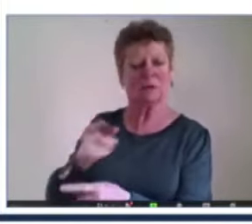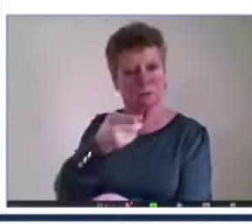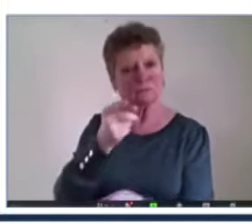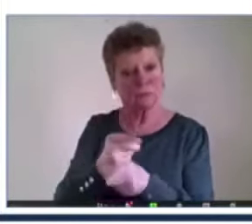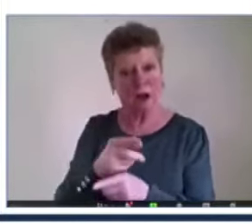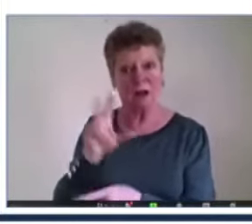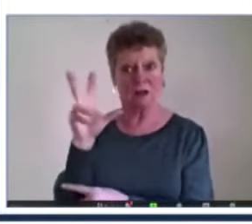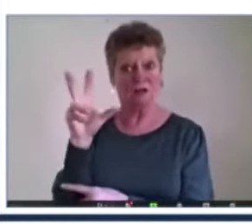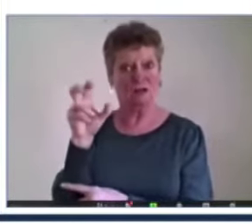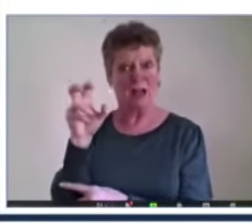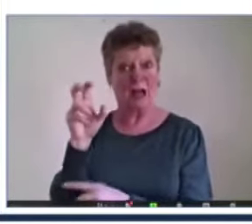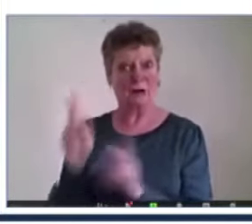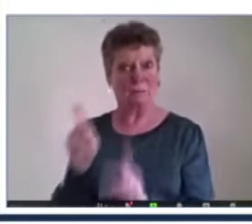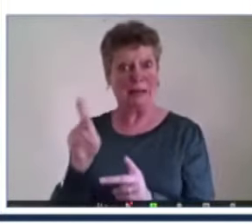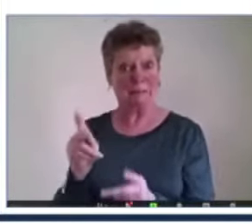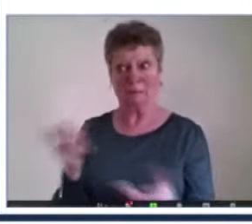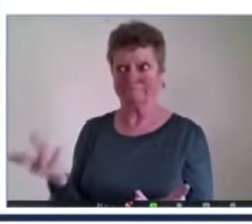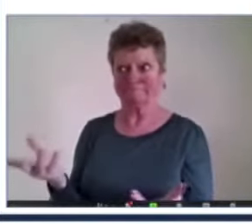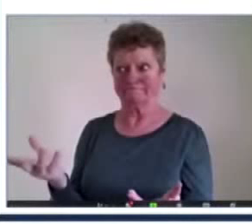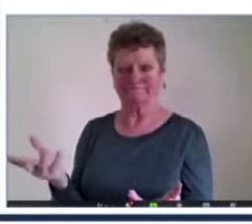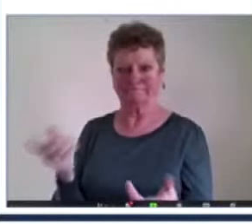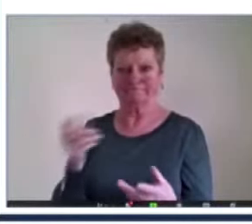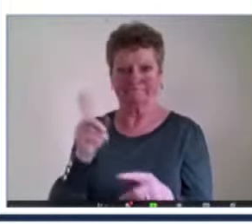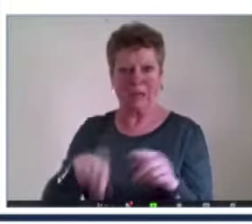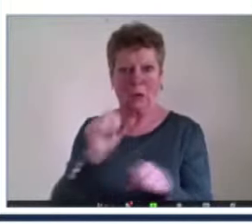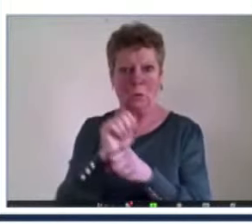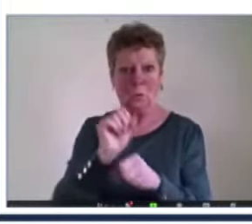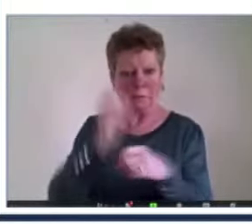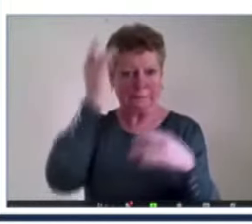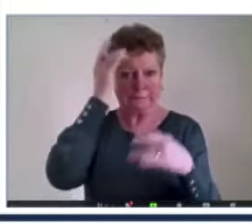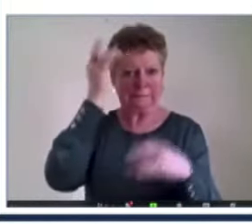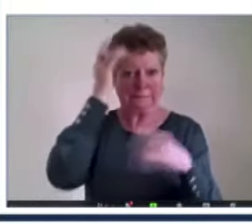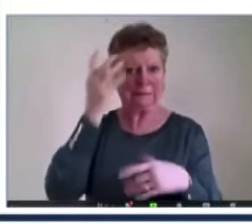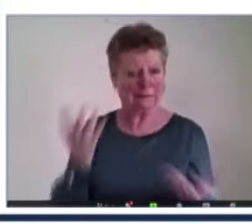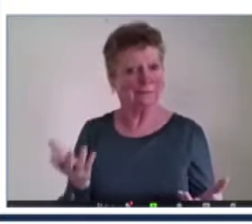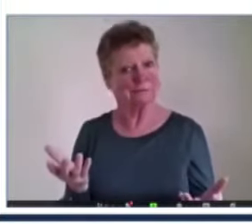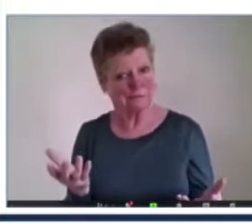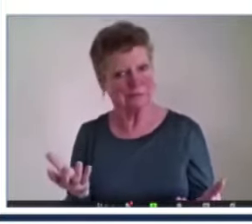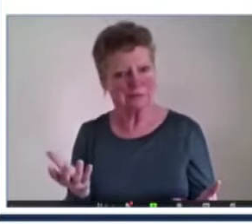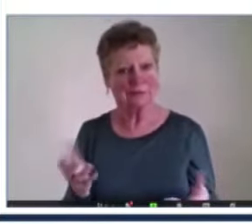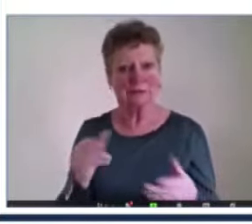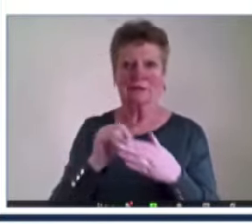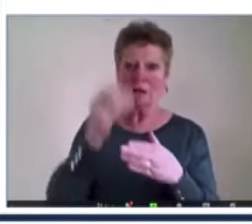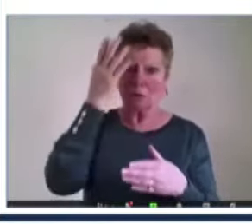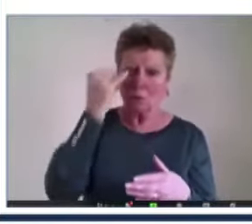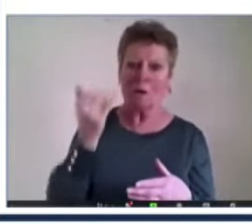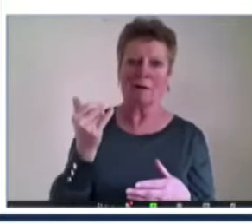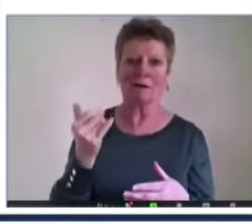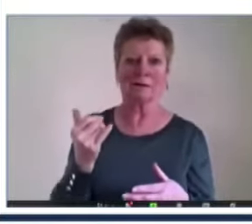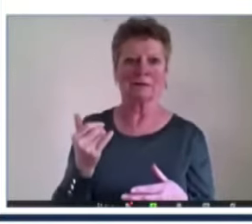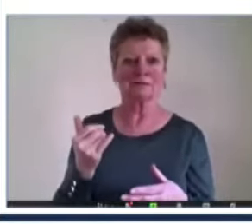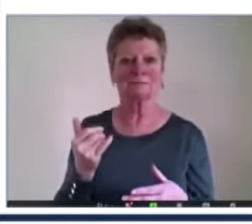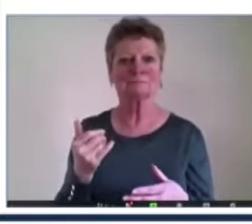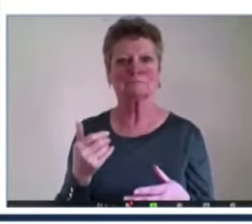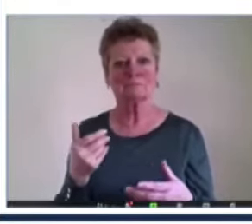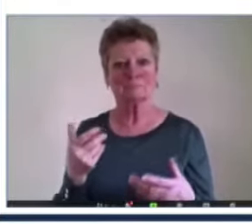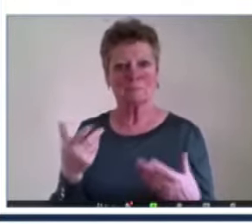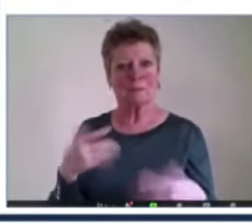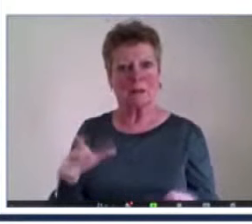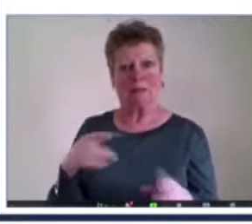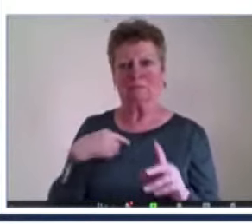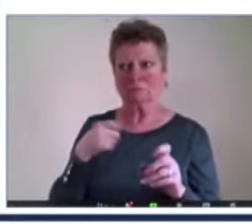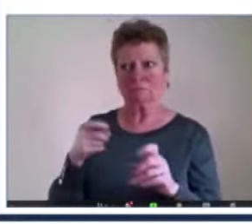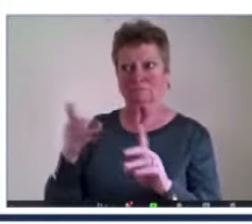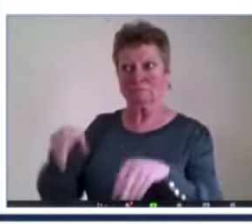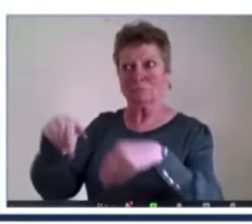could otherwise be working. So certainly it's one of the factors that continues to put pressure on the delivery of